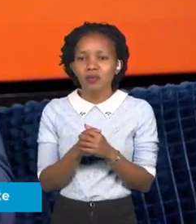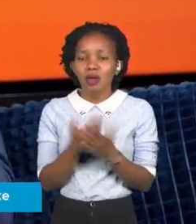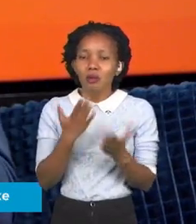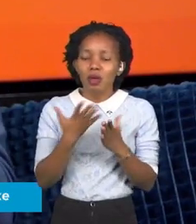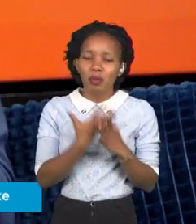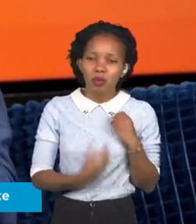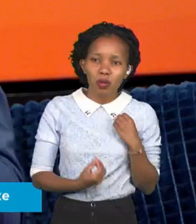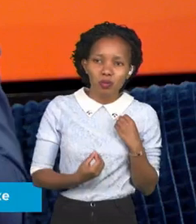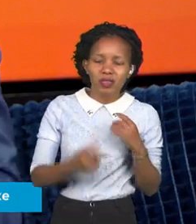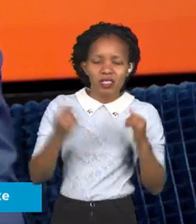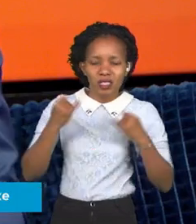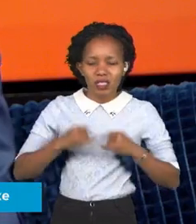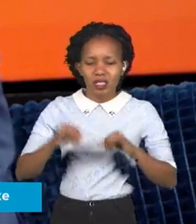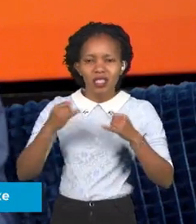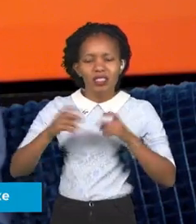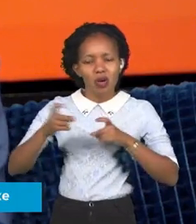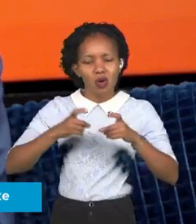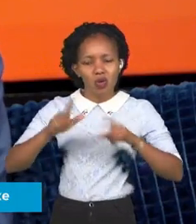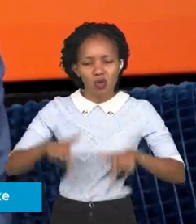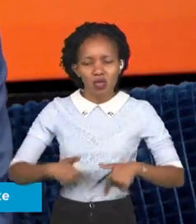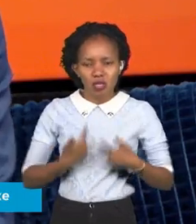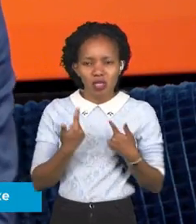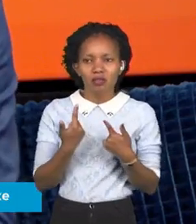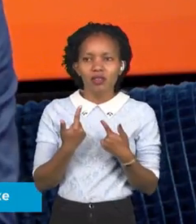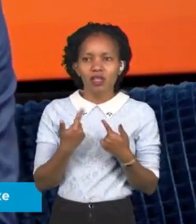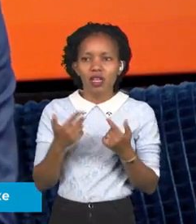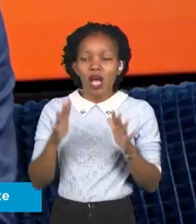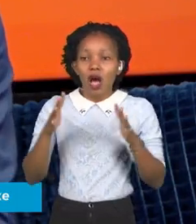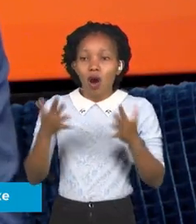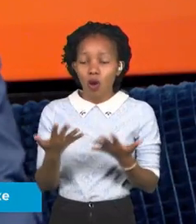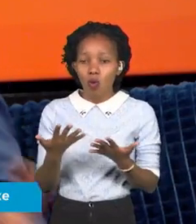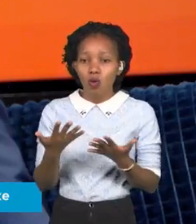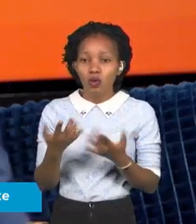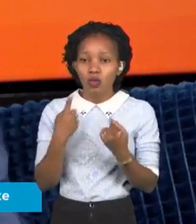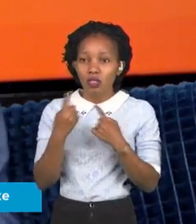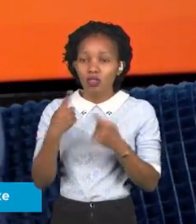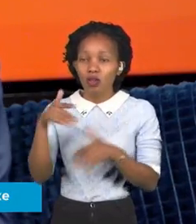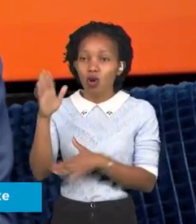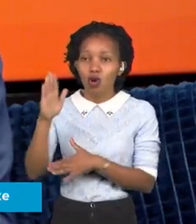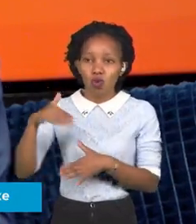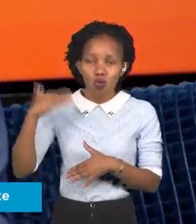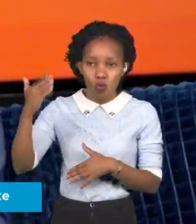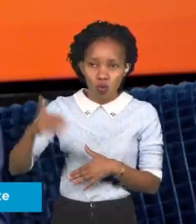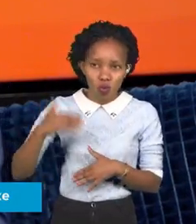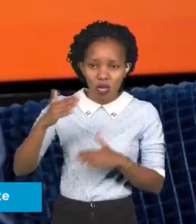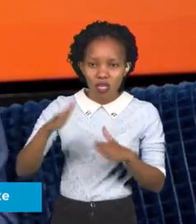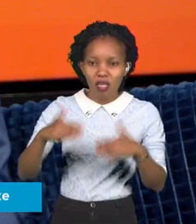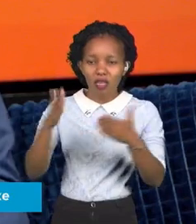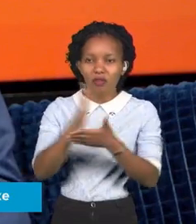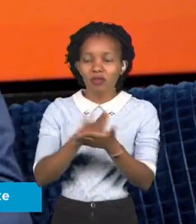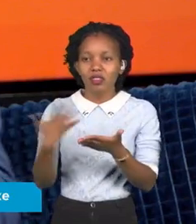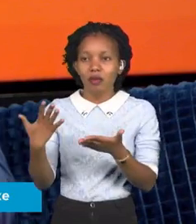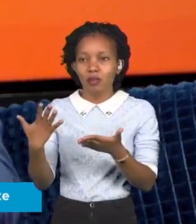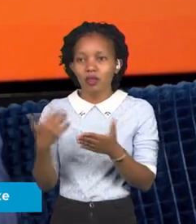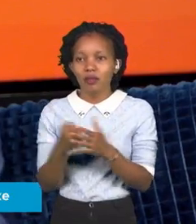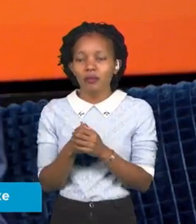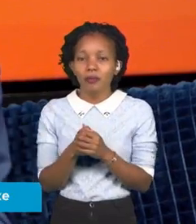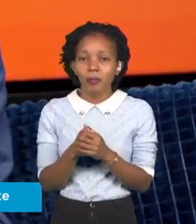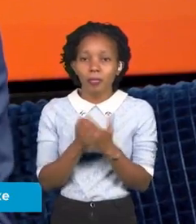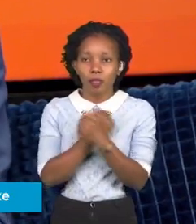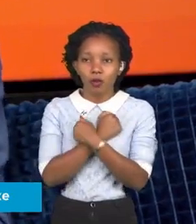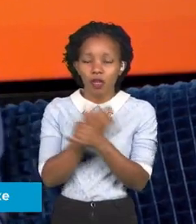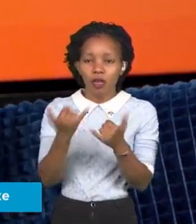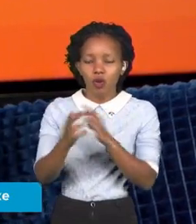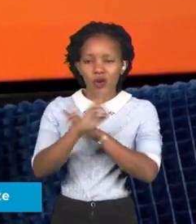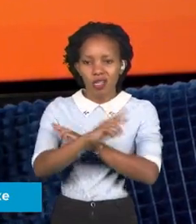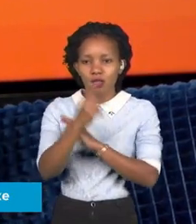disappointment. Try and cool down. And of course, the way we've said, God will always give you something to cherish. We're not taking